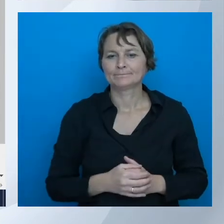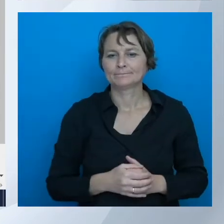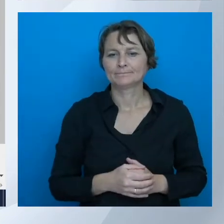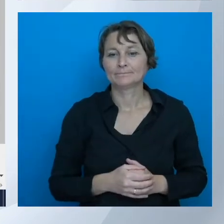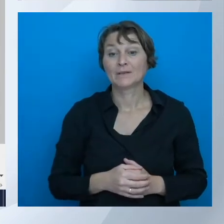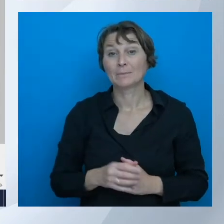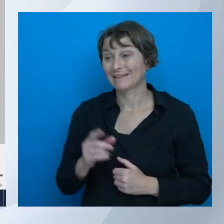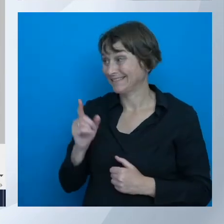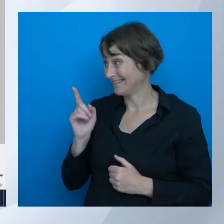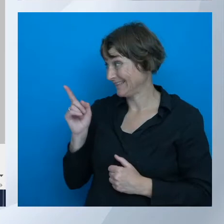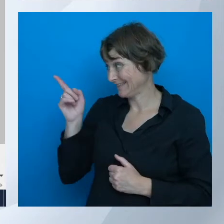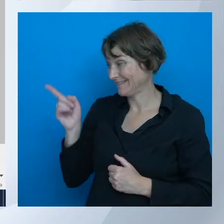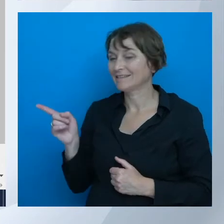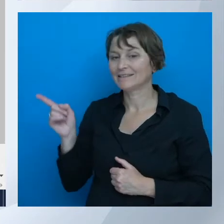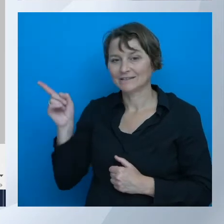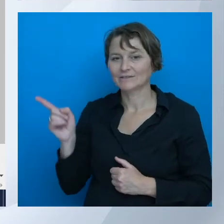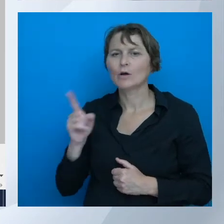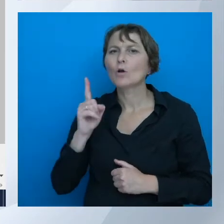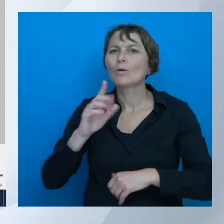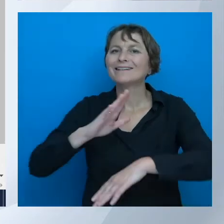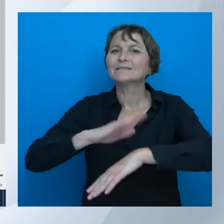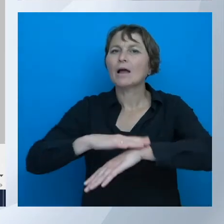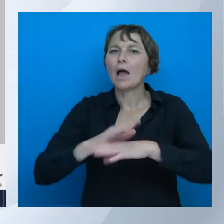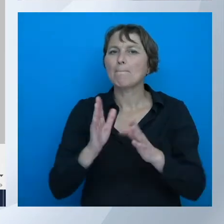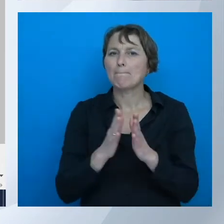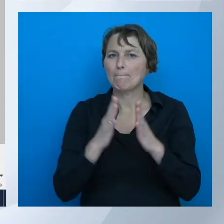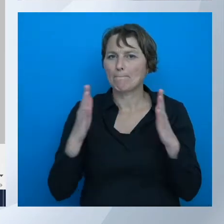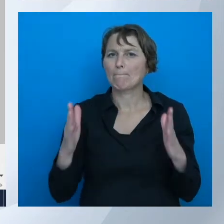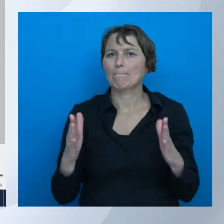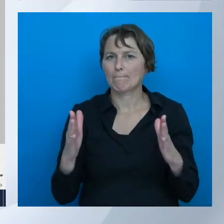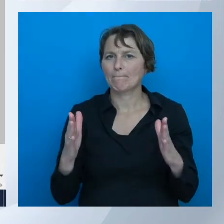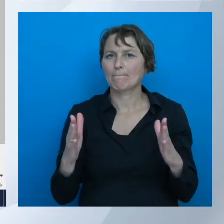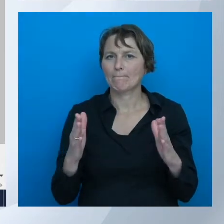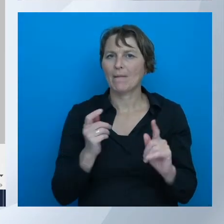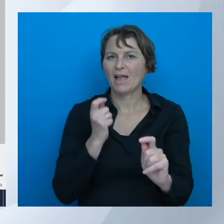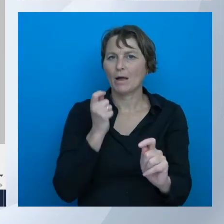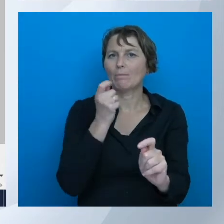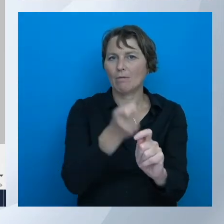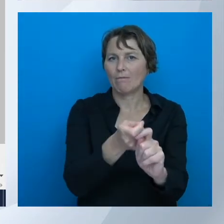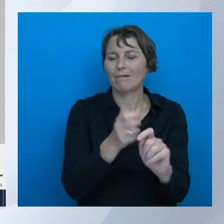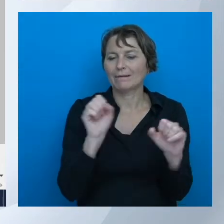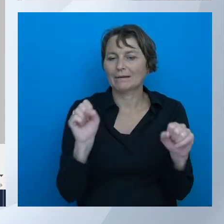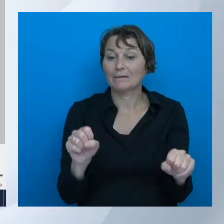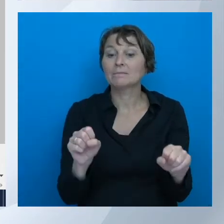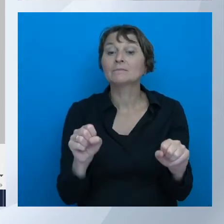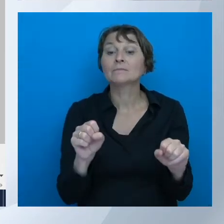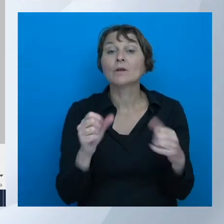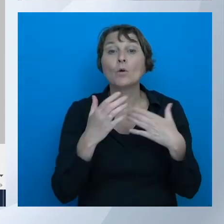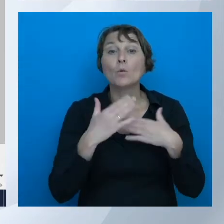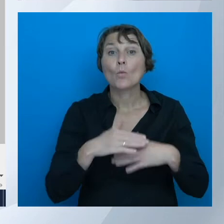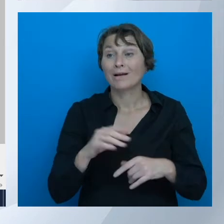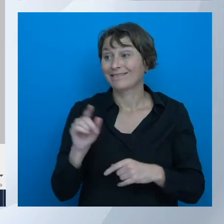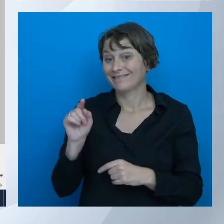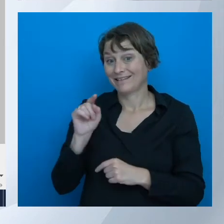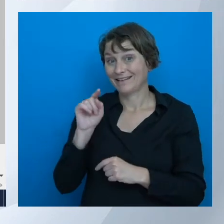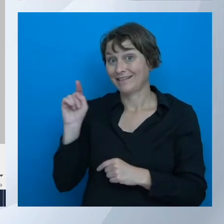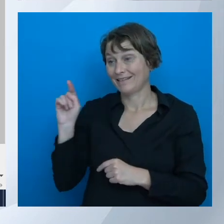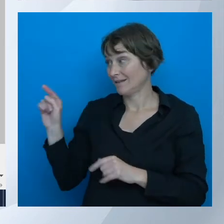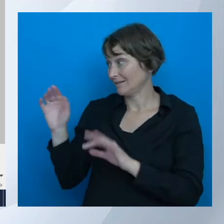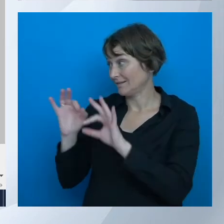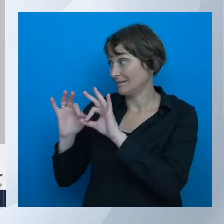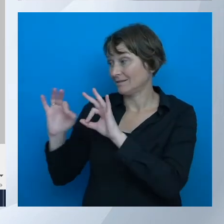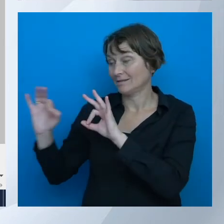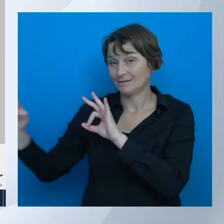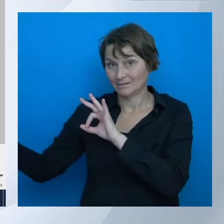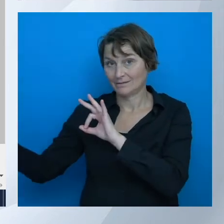temp application where the temp application says, okay, I want to expose this specific application. I want to